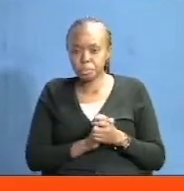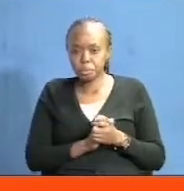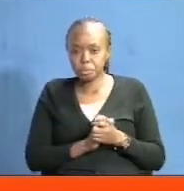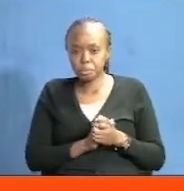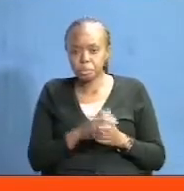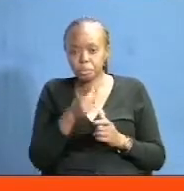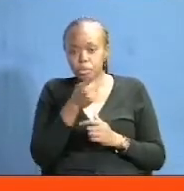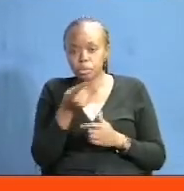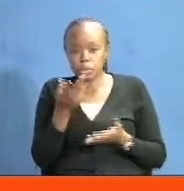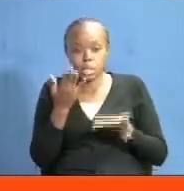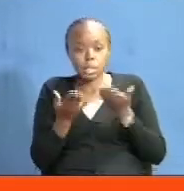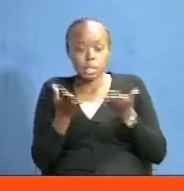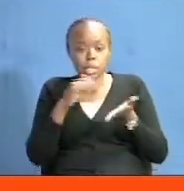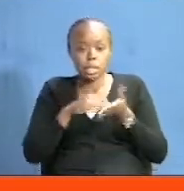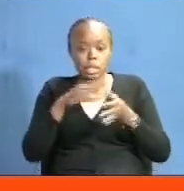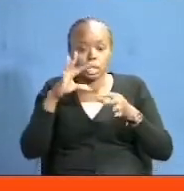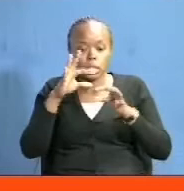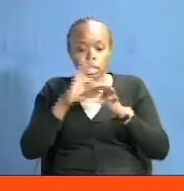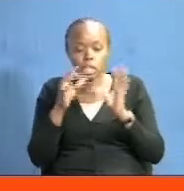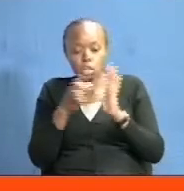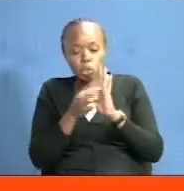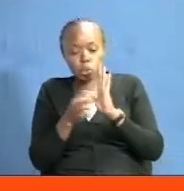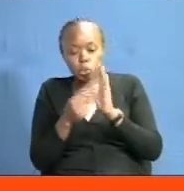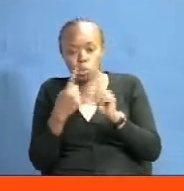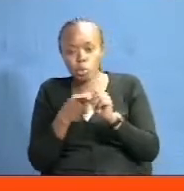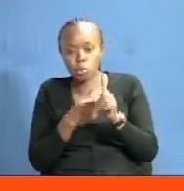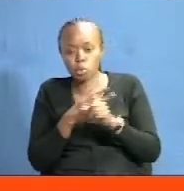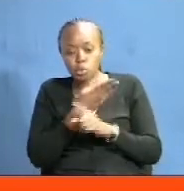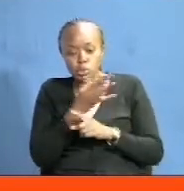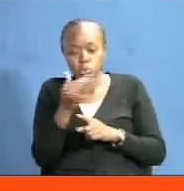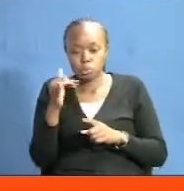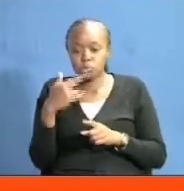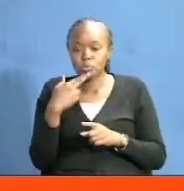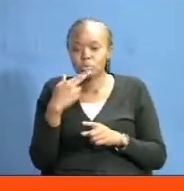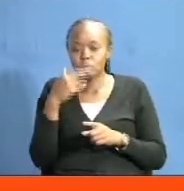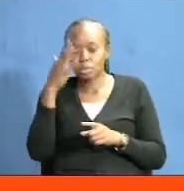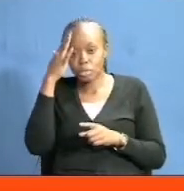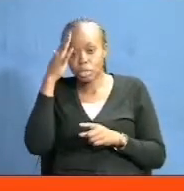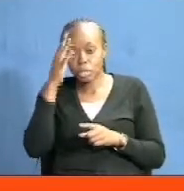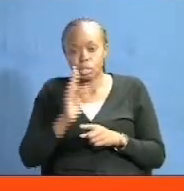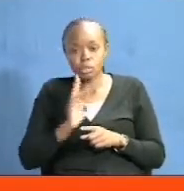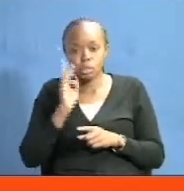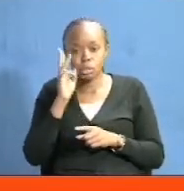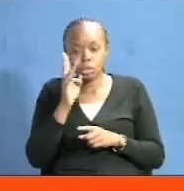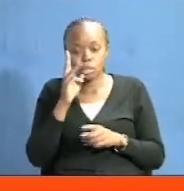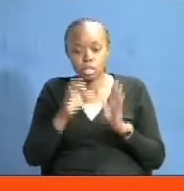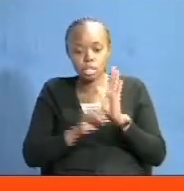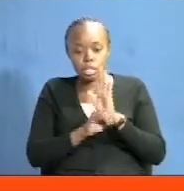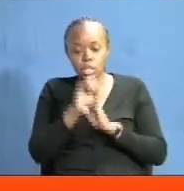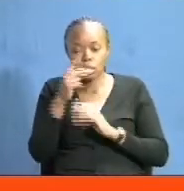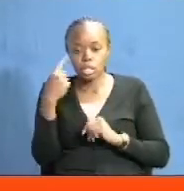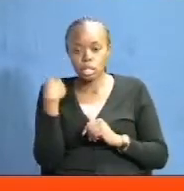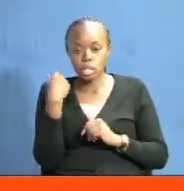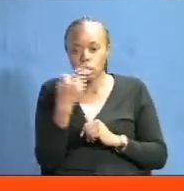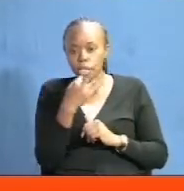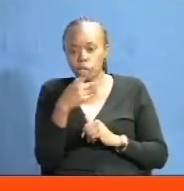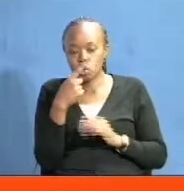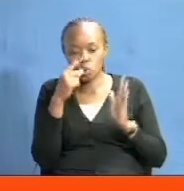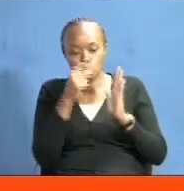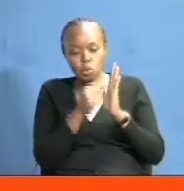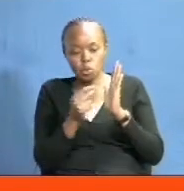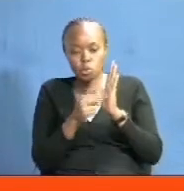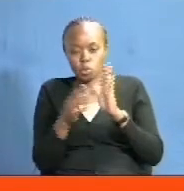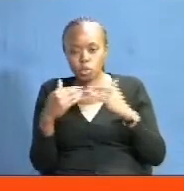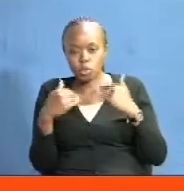They can be registered from where they are in their universities. I think that will increase the number of voters we have, the number of